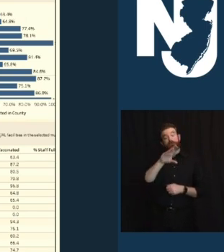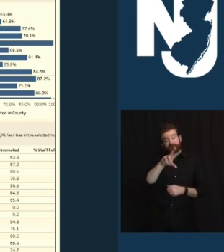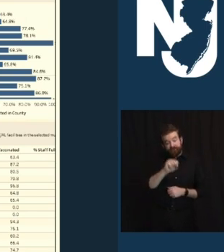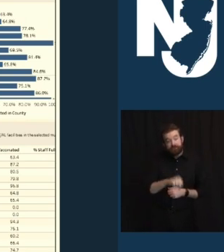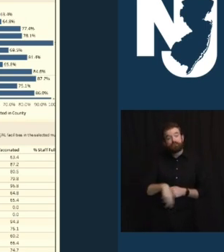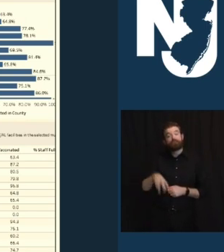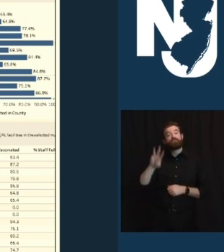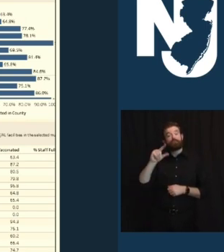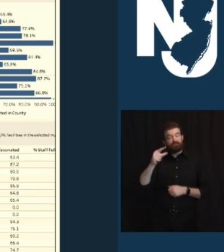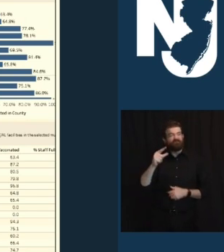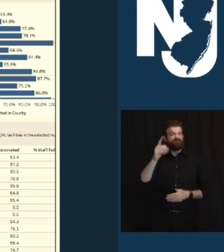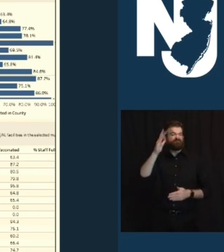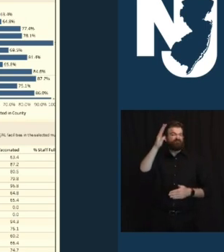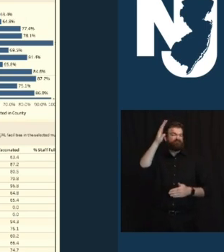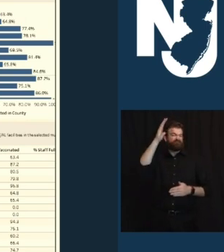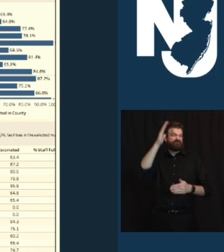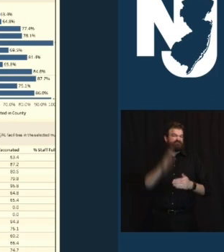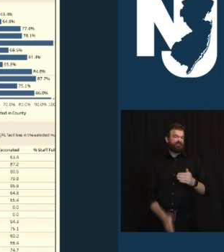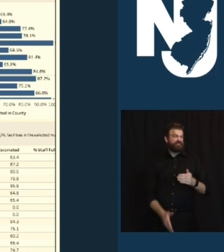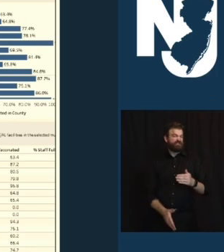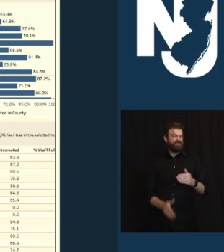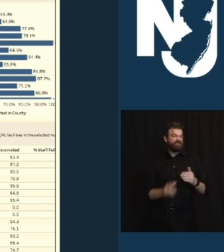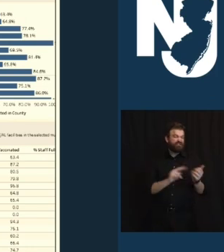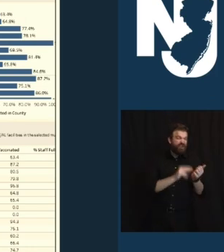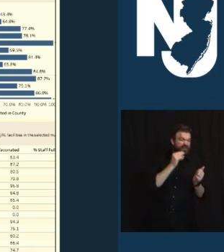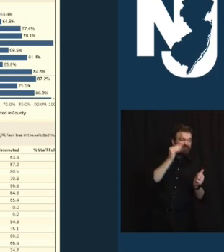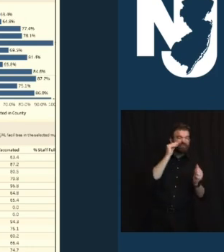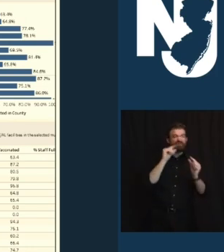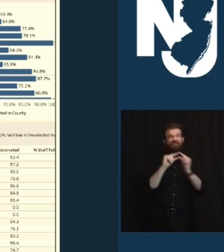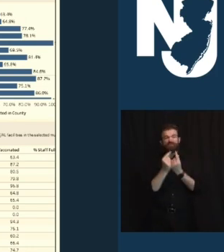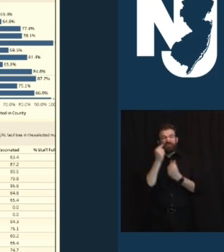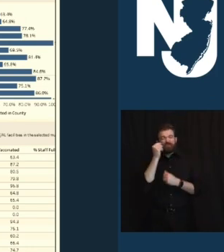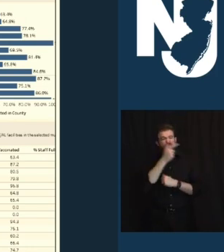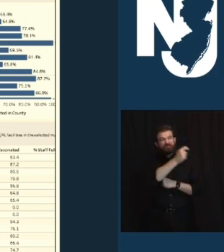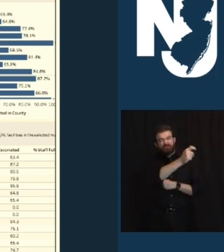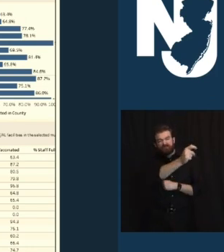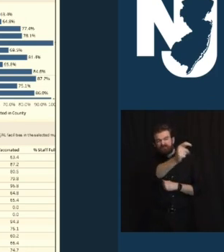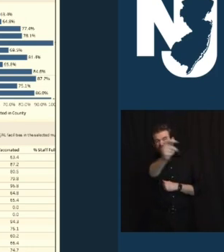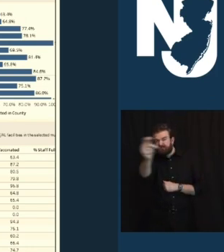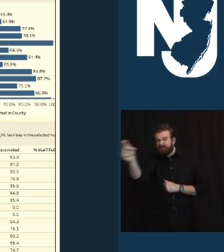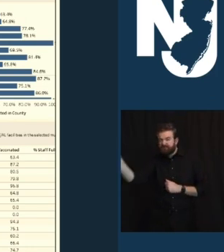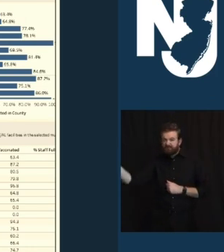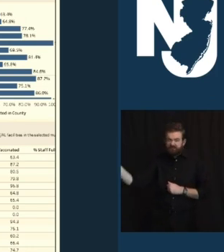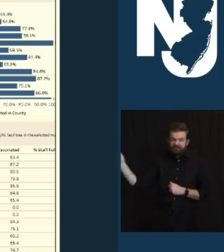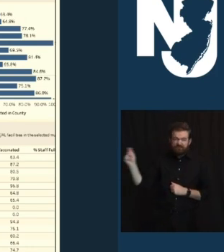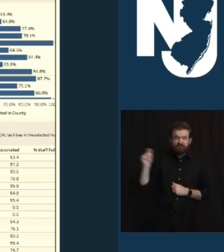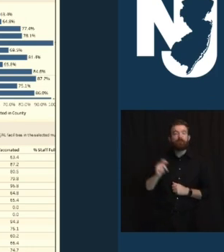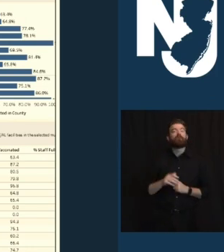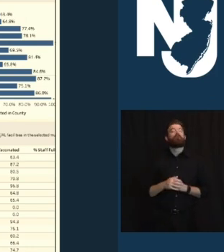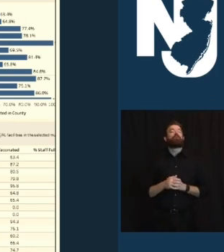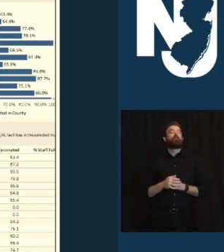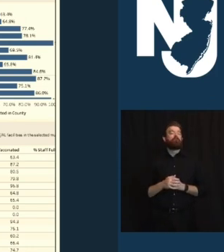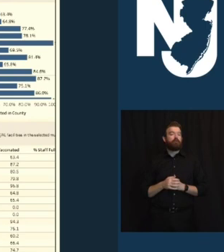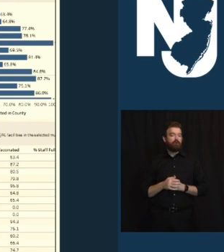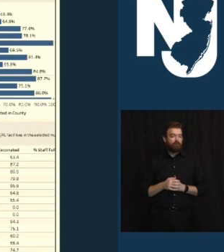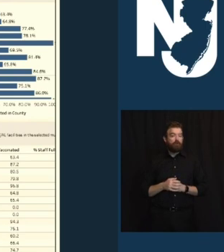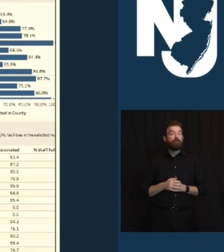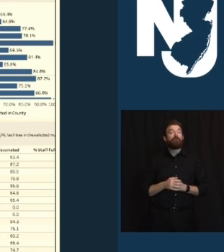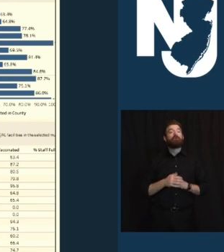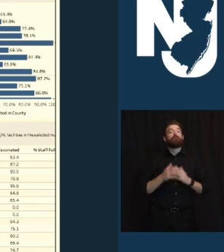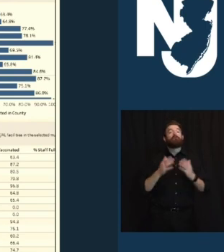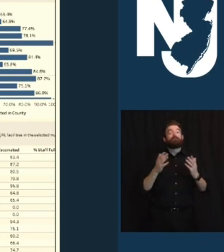care vaccination clinics, we remain committed to ensuring continued access for long-term care residents and